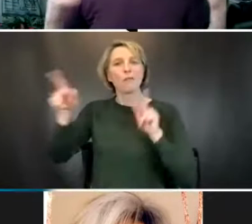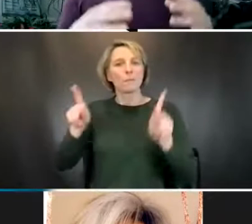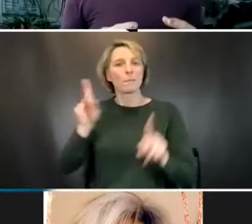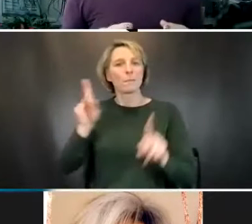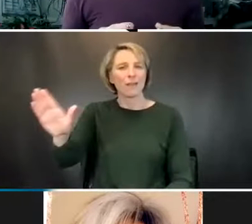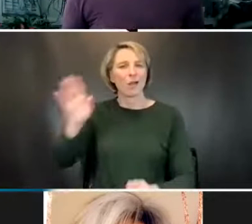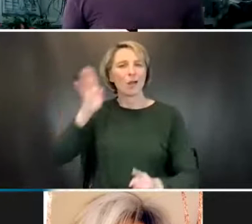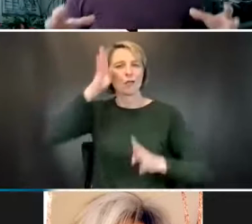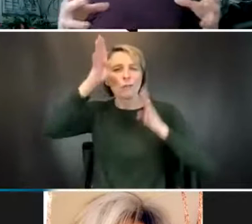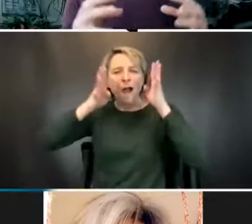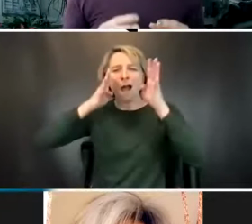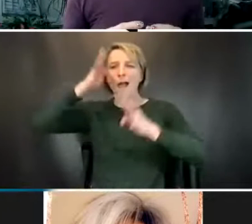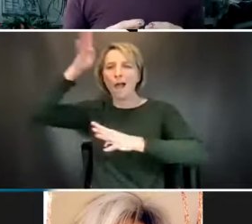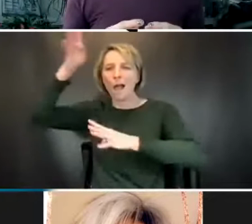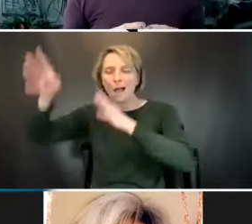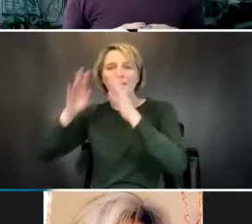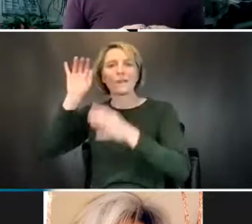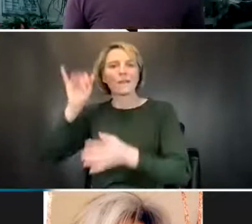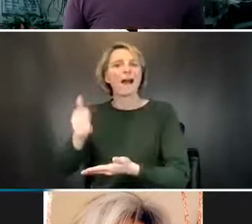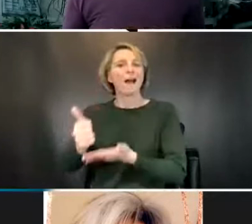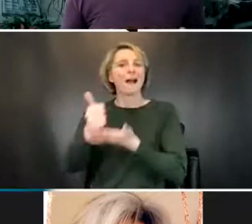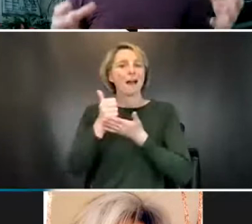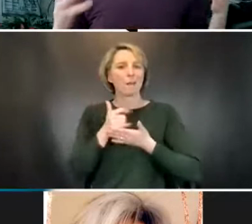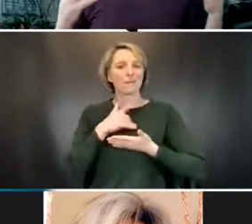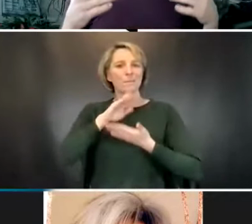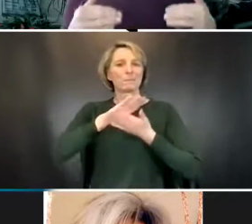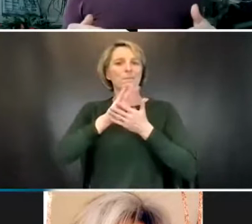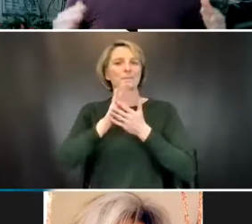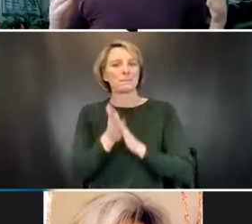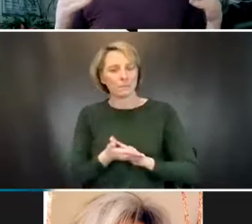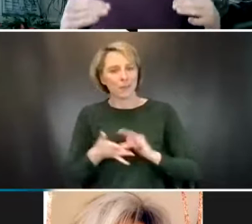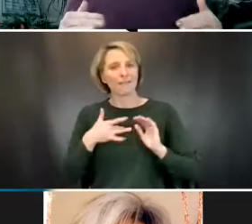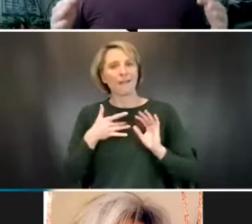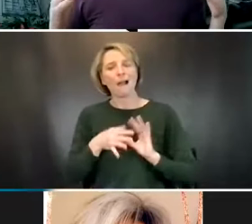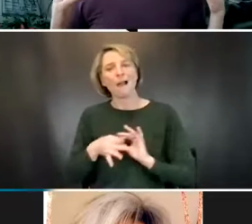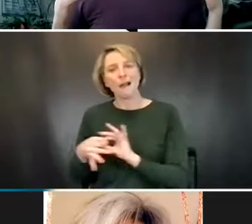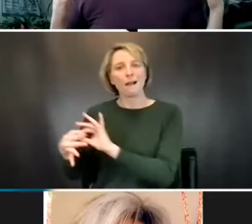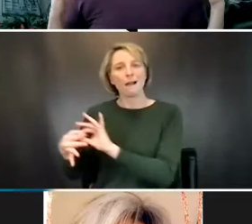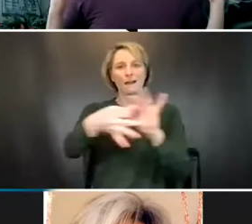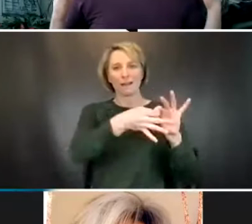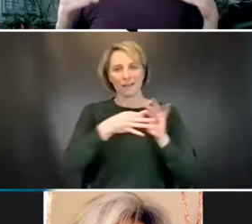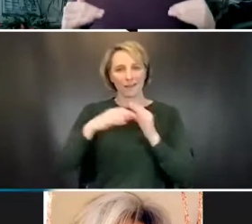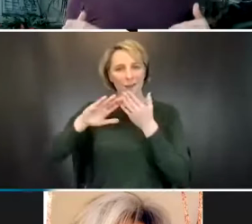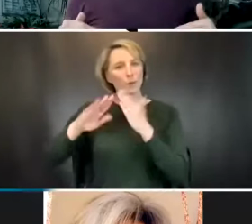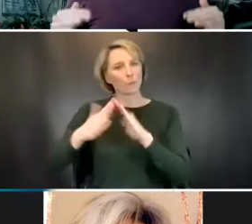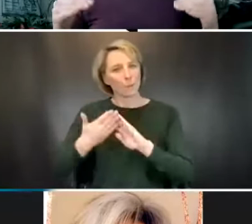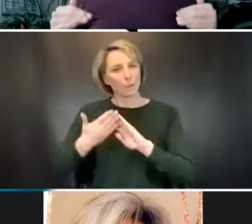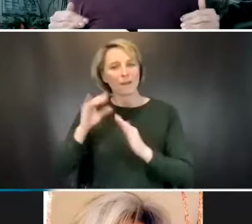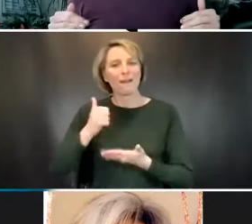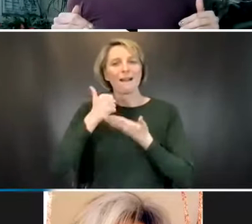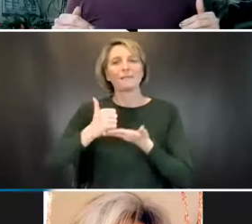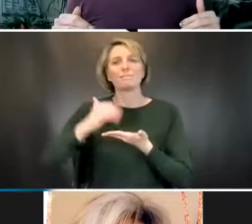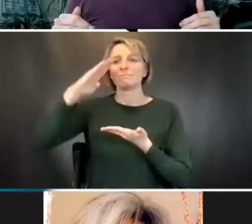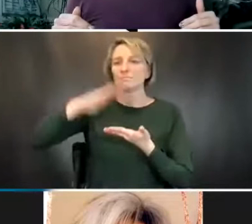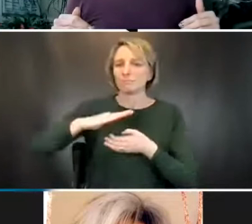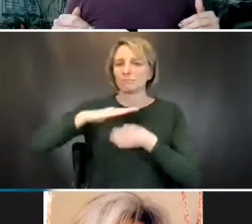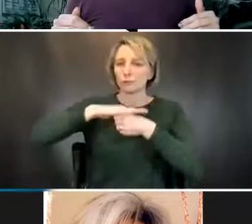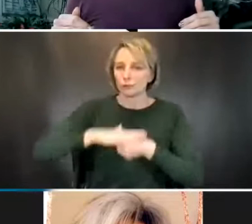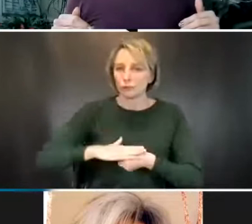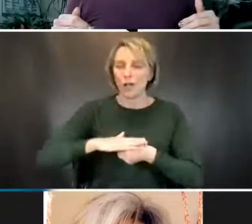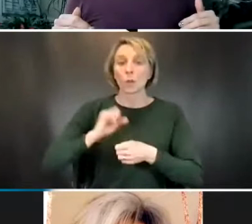and brings us back together, brings us back to community, and really helps to de-stress and regulate our nervous